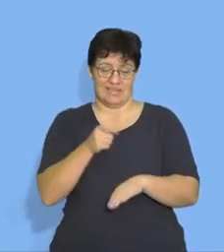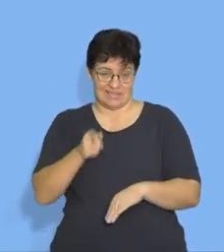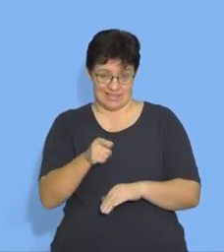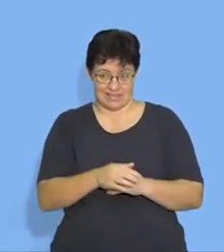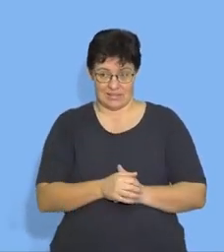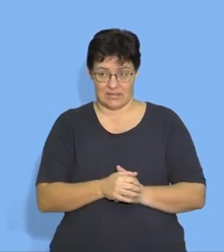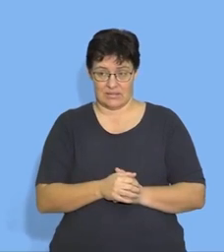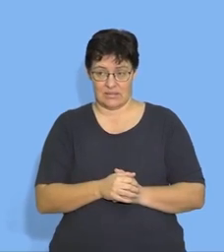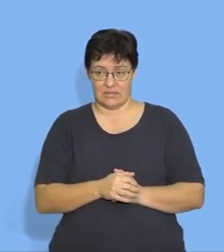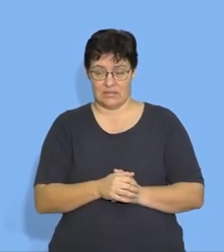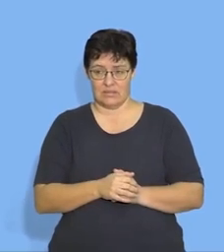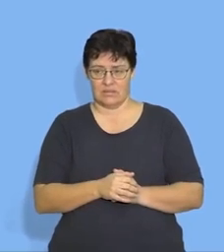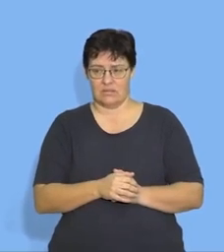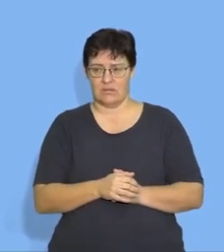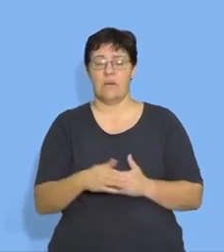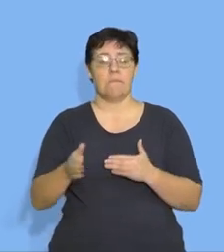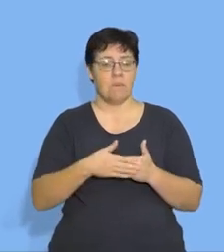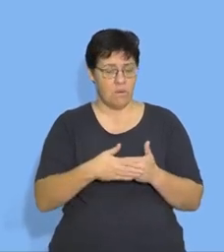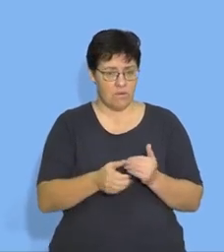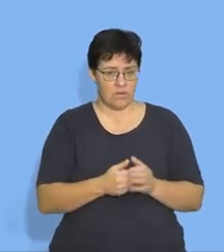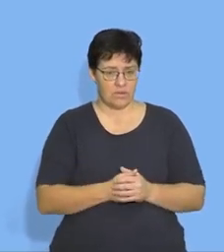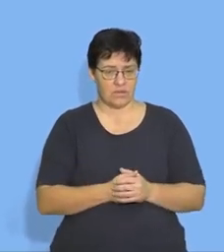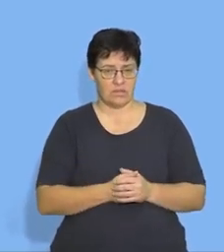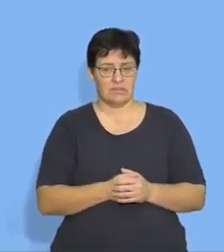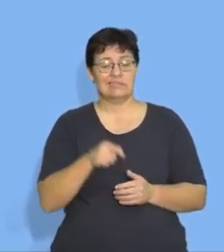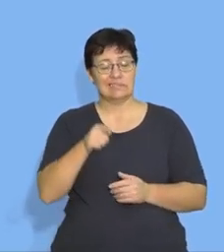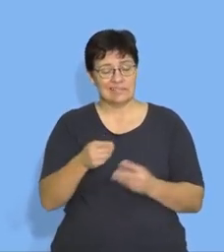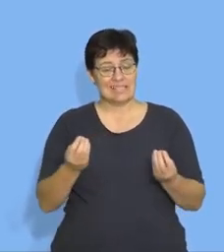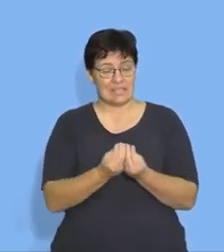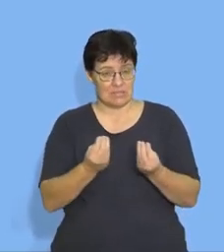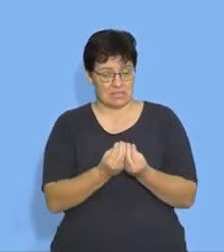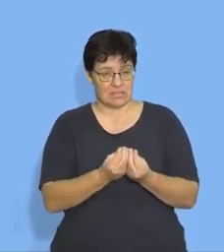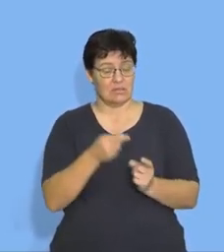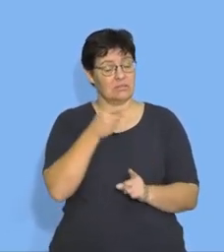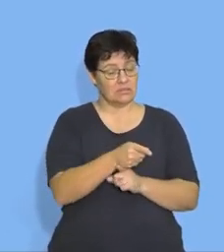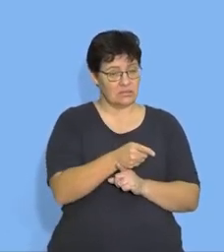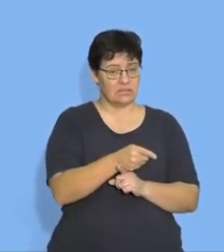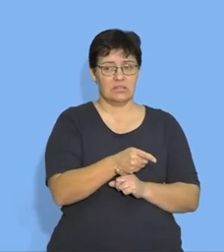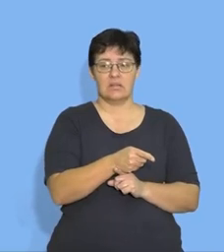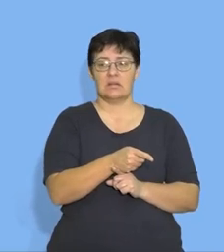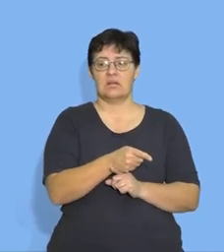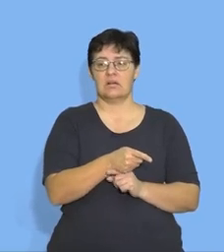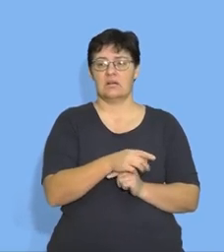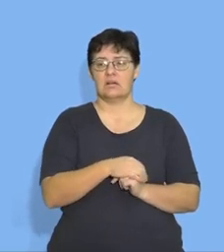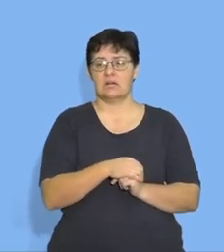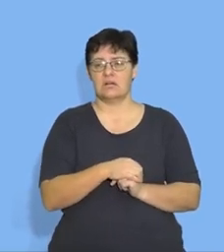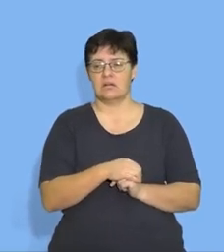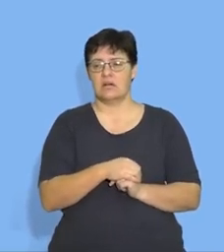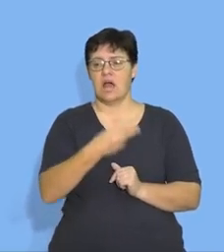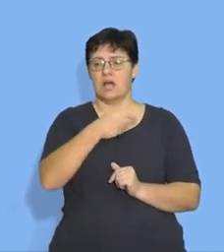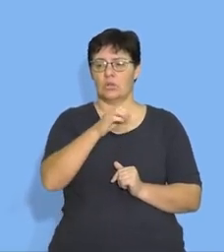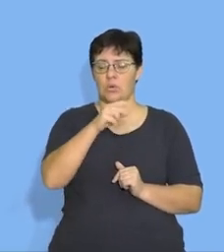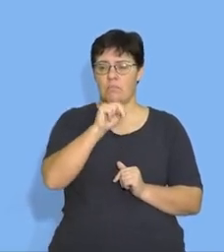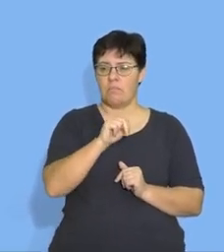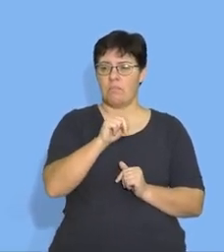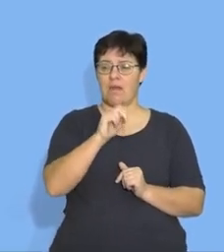Okay. And then it goes further to say that these substances which produce hydronium ions are referred to as bases. So